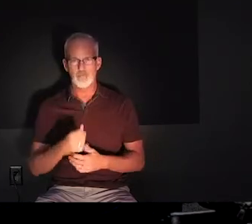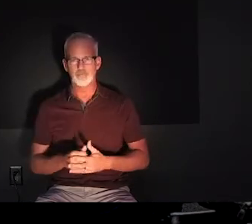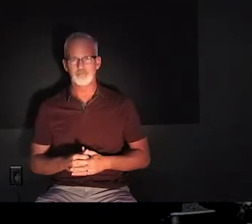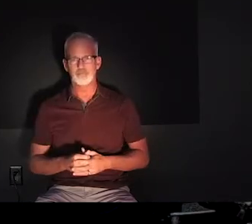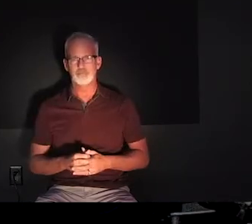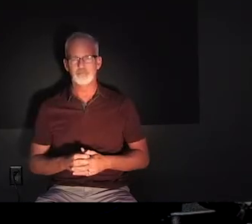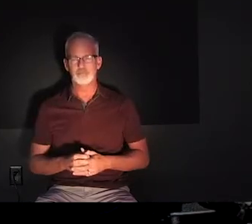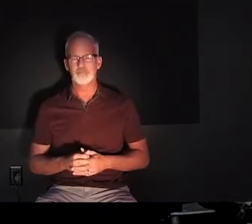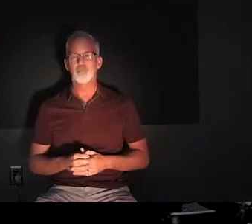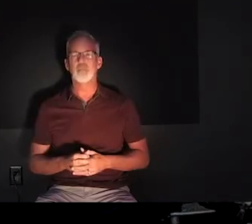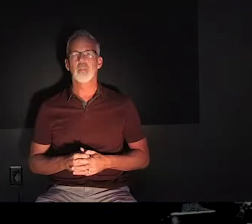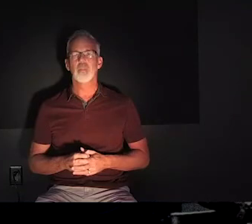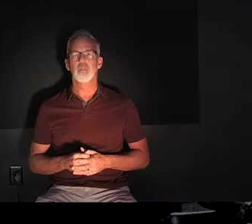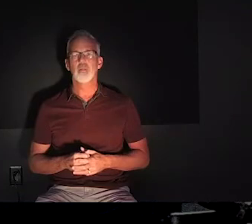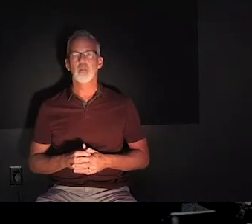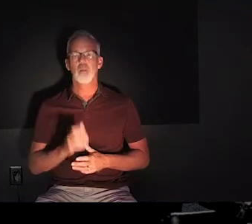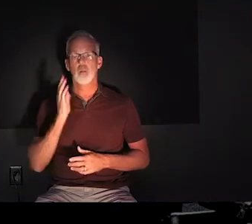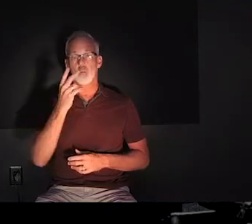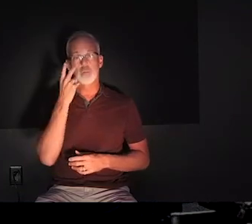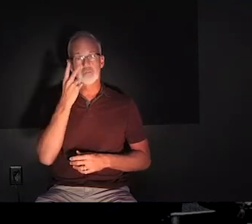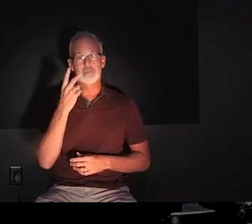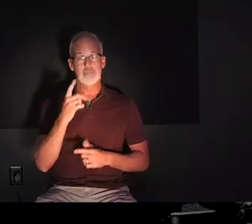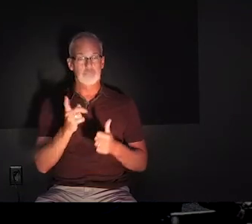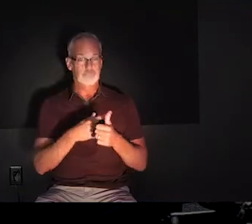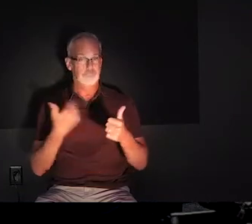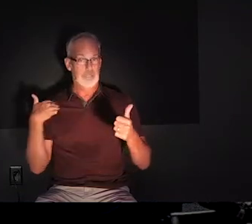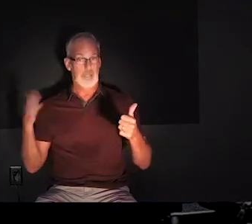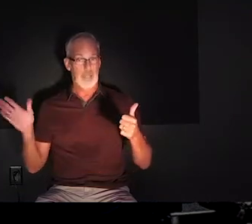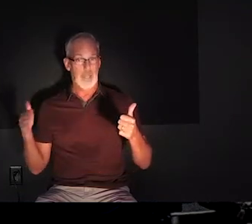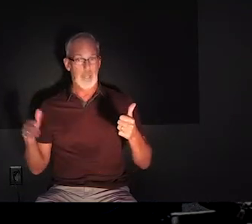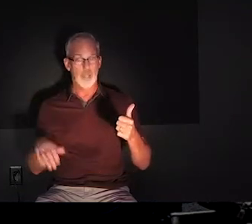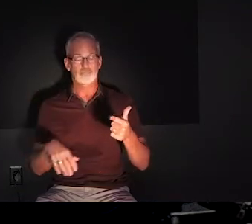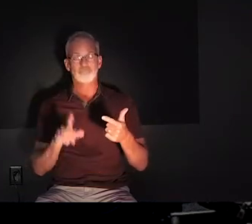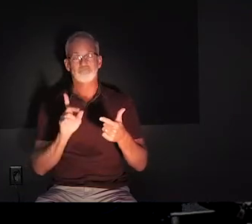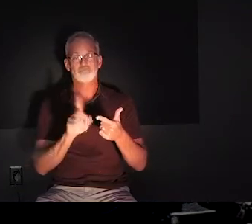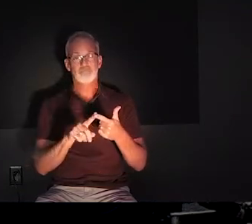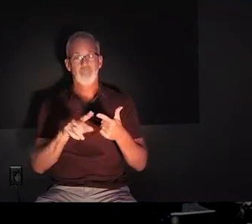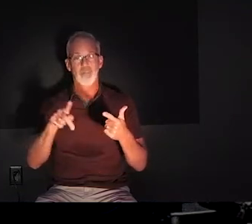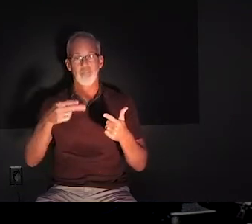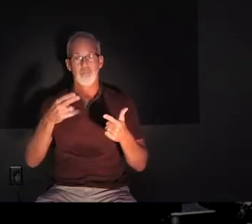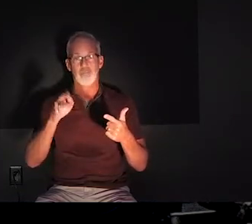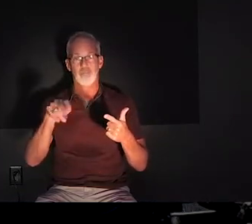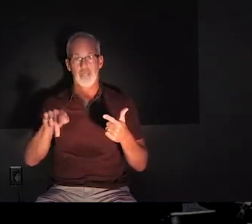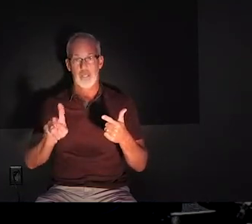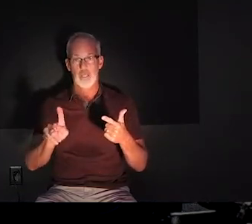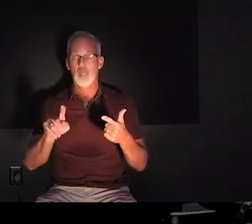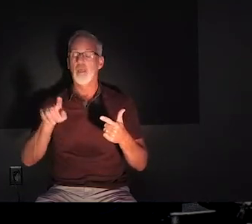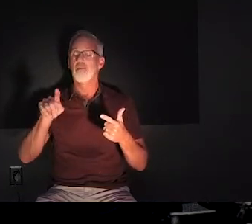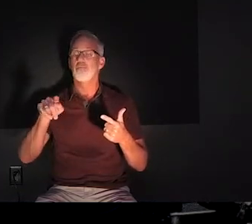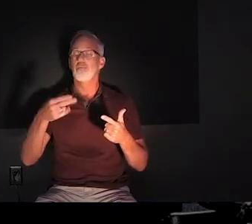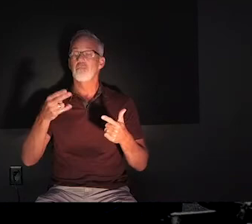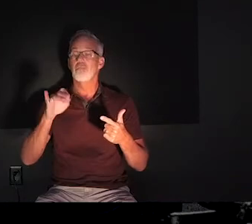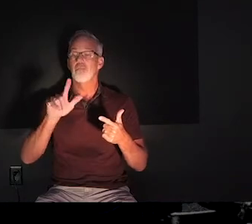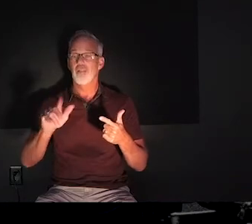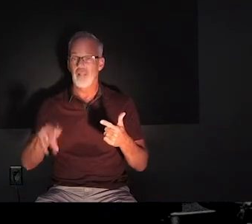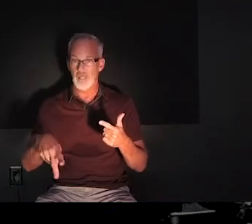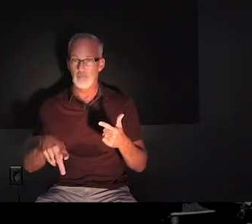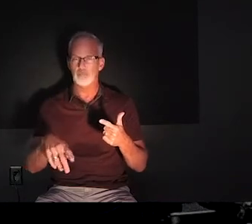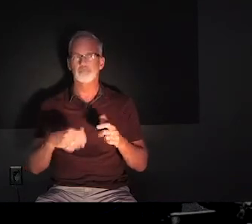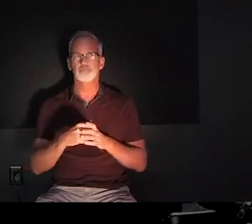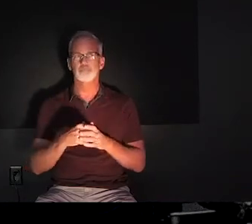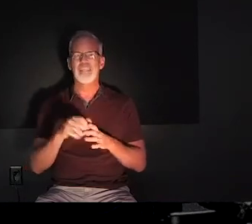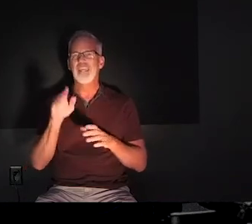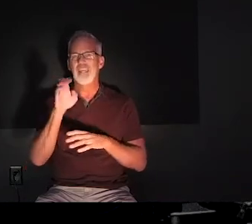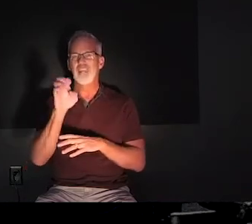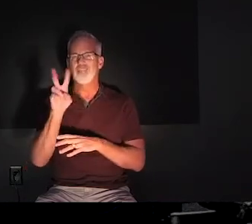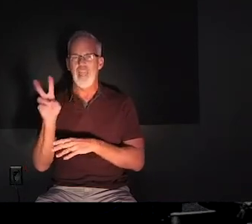appointment of God, you're going to have an angel. You're going to have Philip, and Philip is an evangelist. He's a Christ